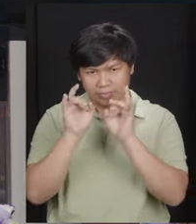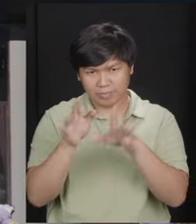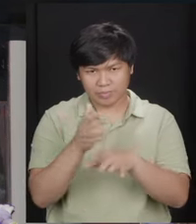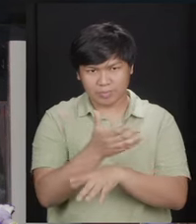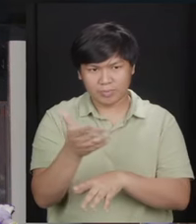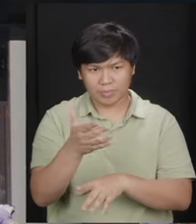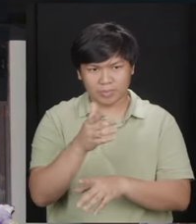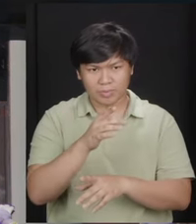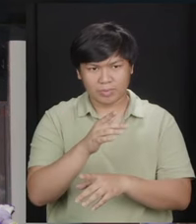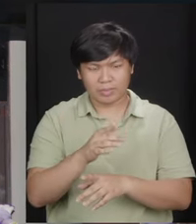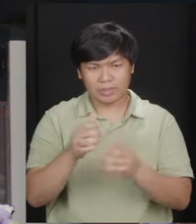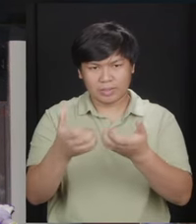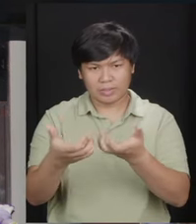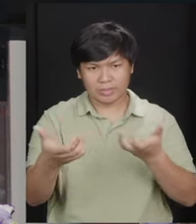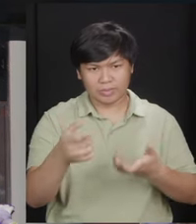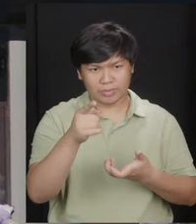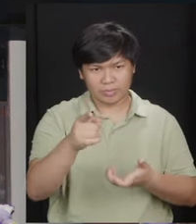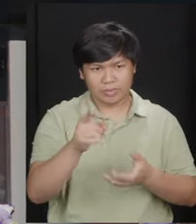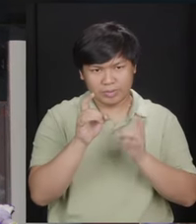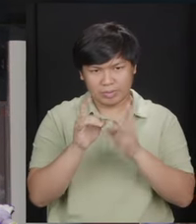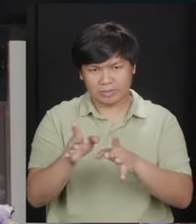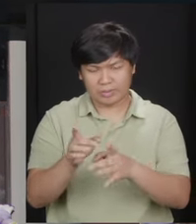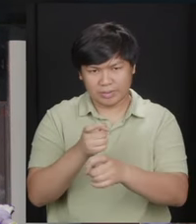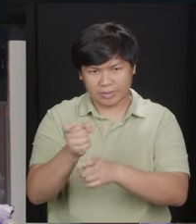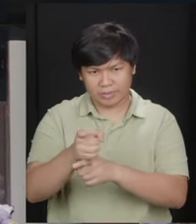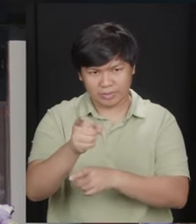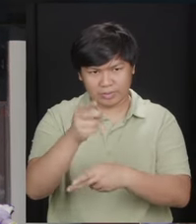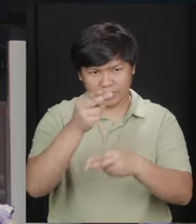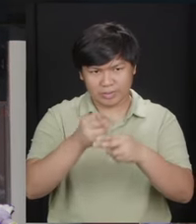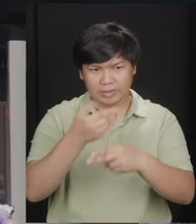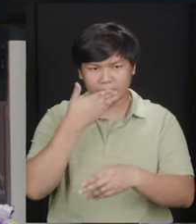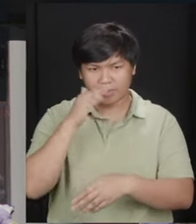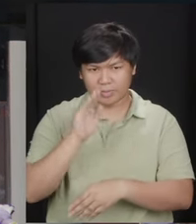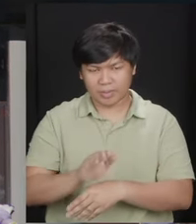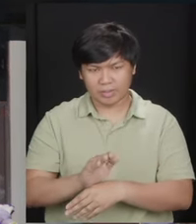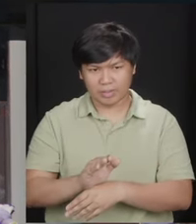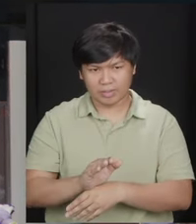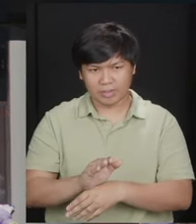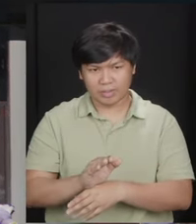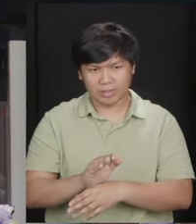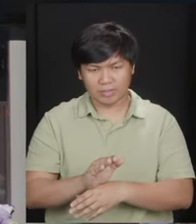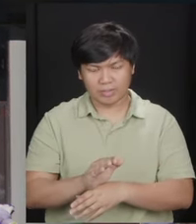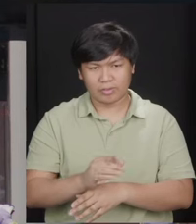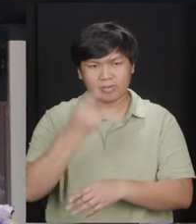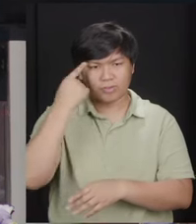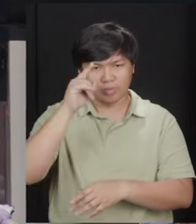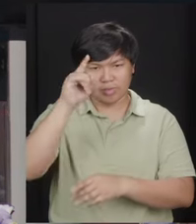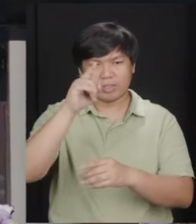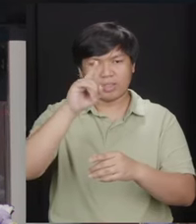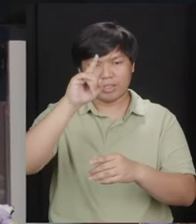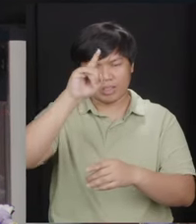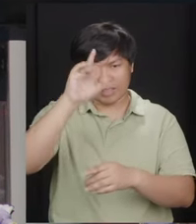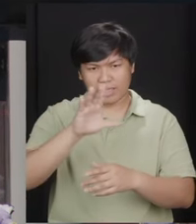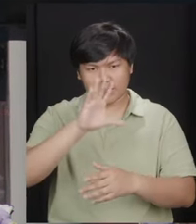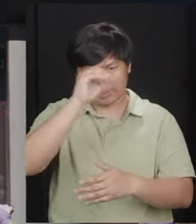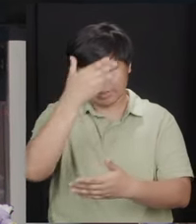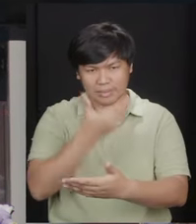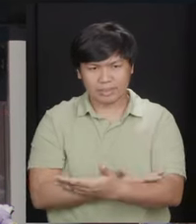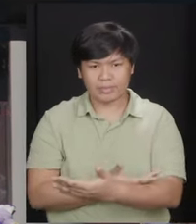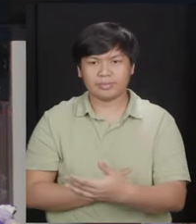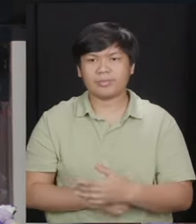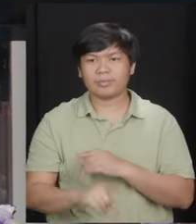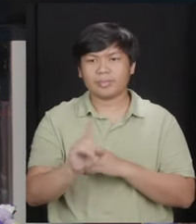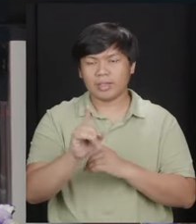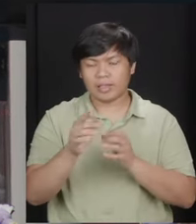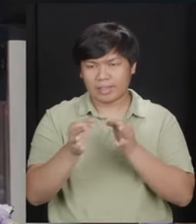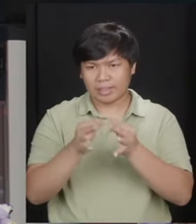you, when they exclude you and revile you and spurn your name as evil on account of the Son of Man. What is he talking about? He's